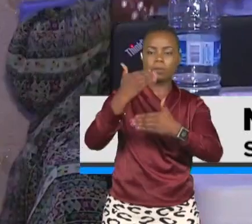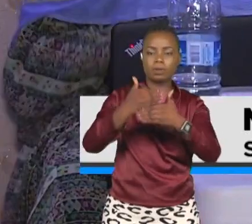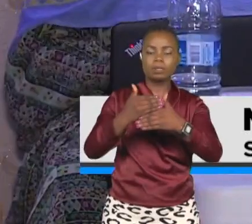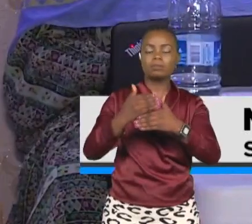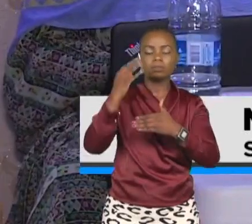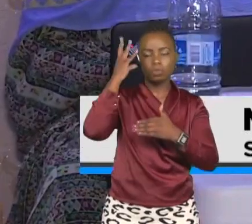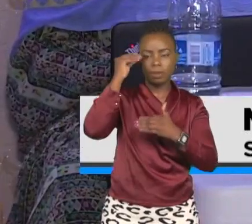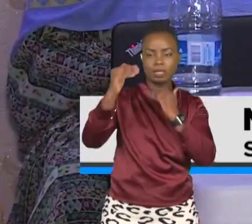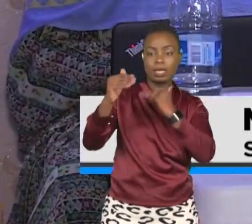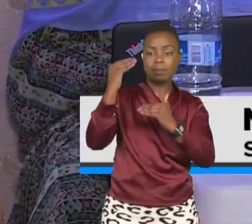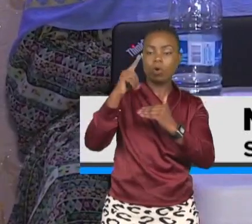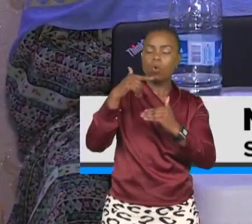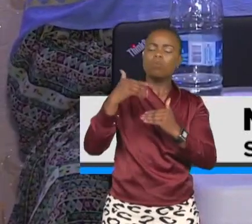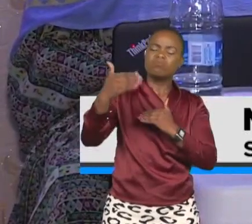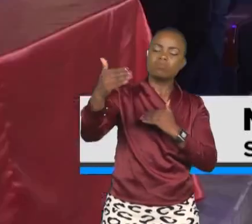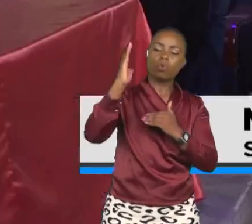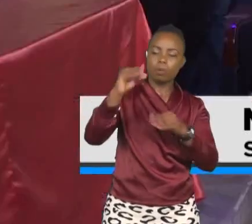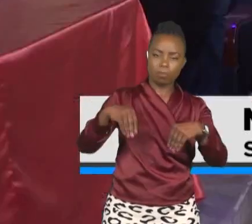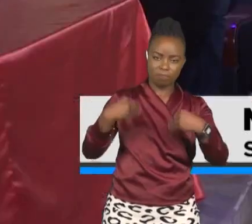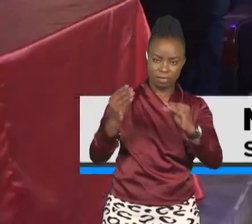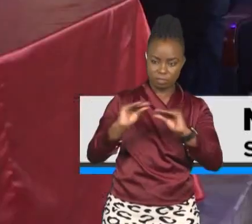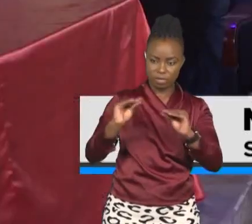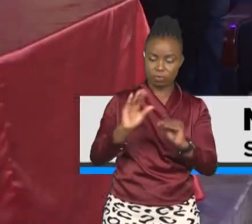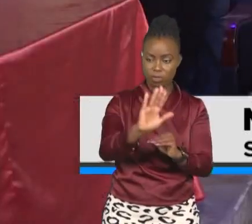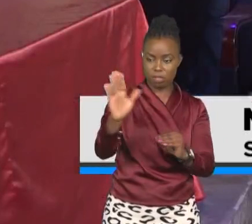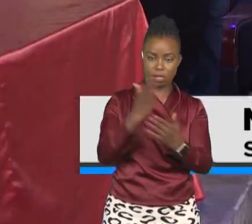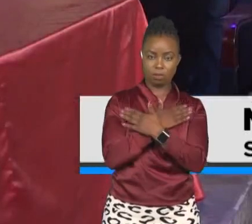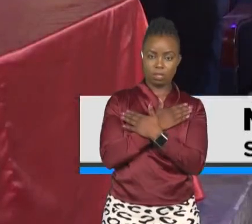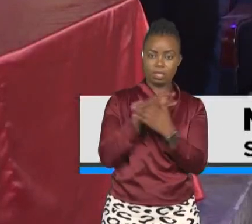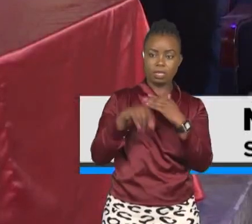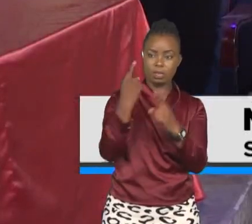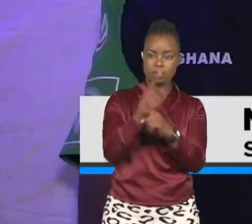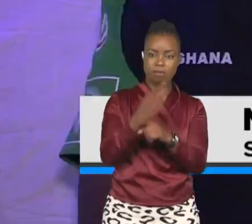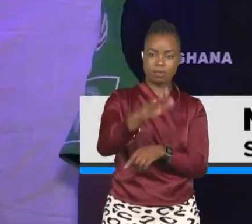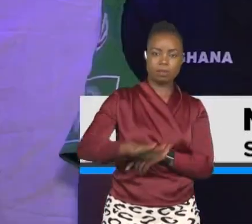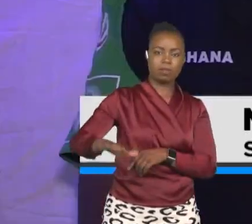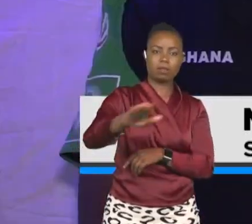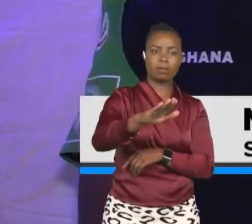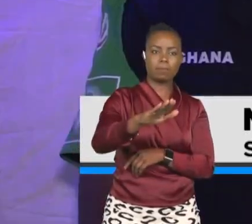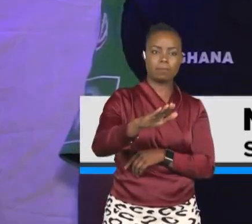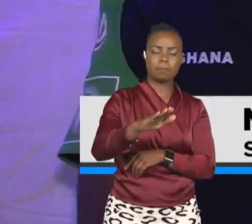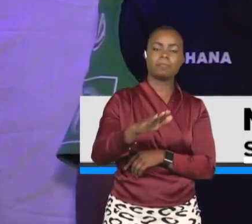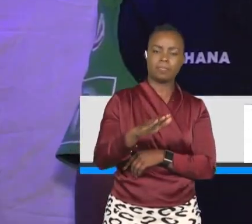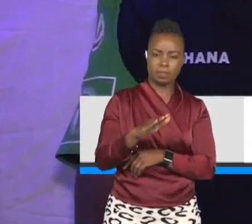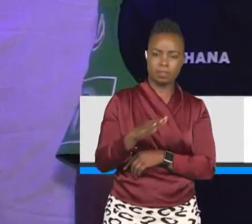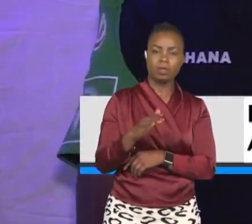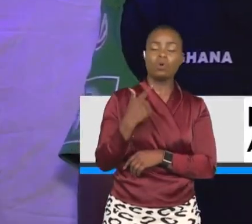Somali experts who can provide training to their counterparts in specified areas. We want you to take the